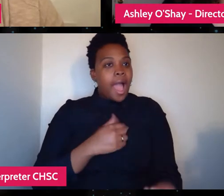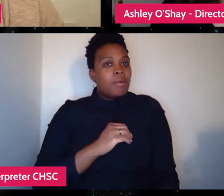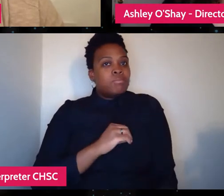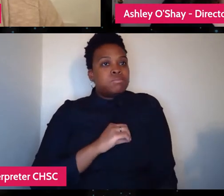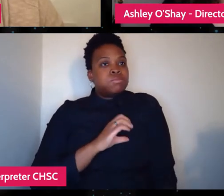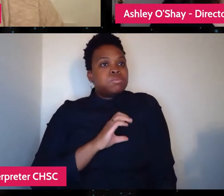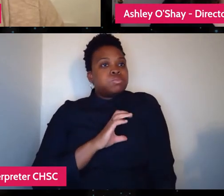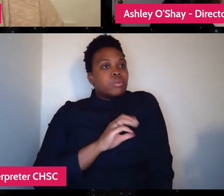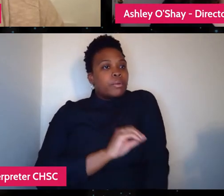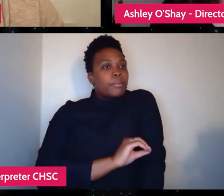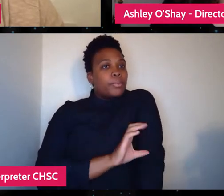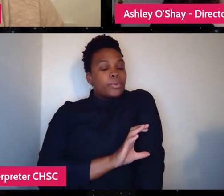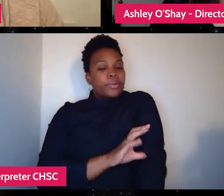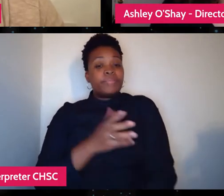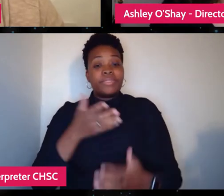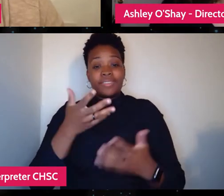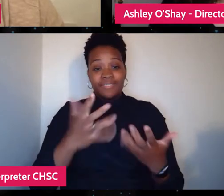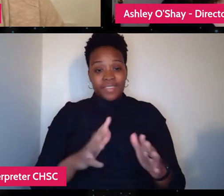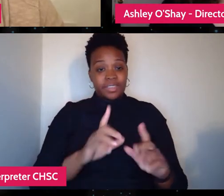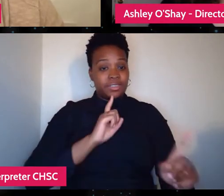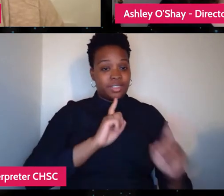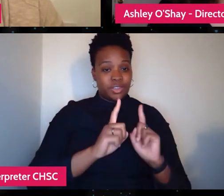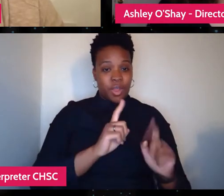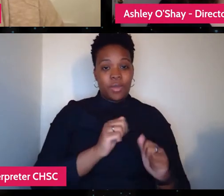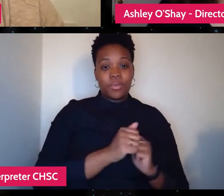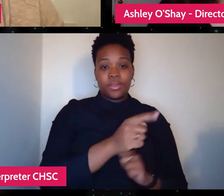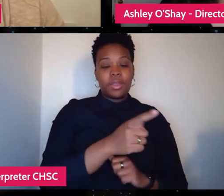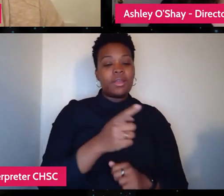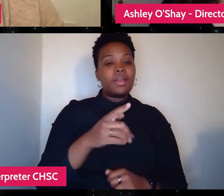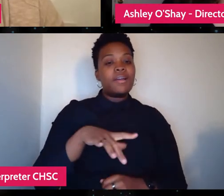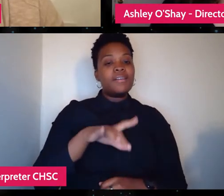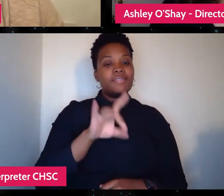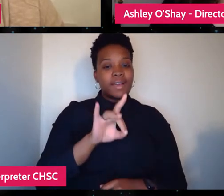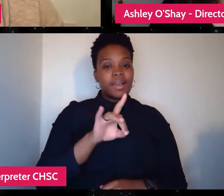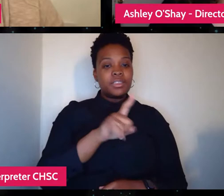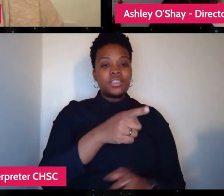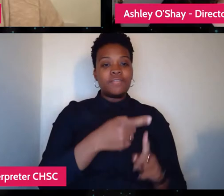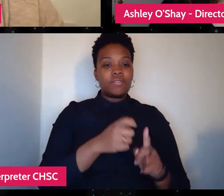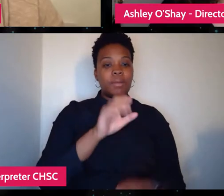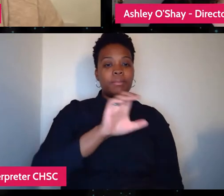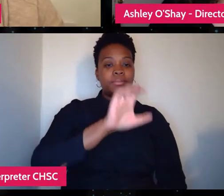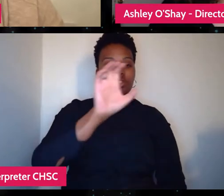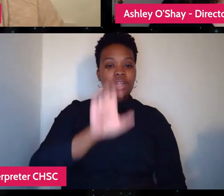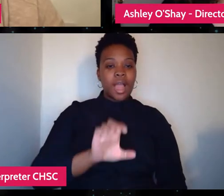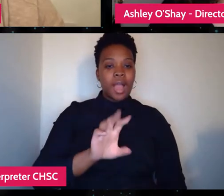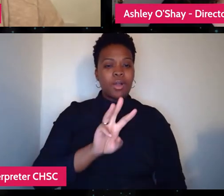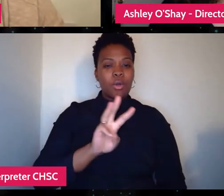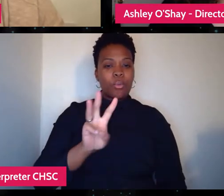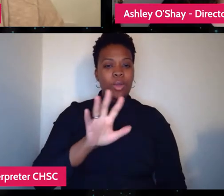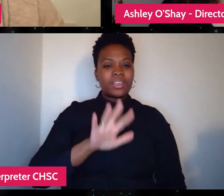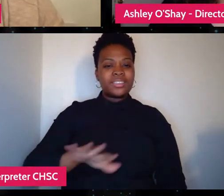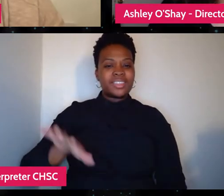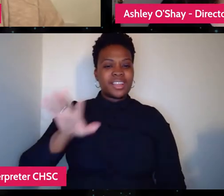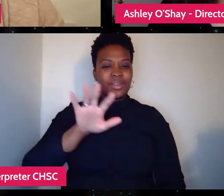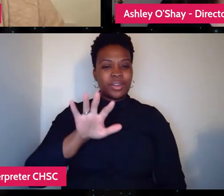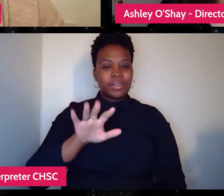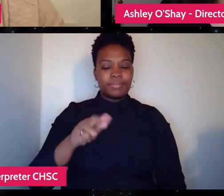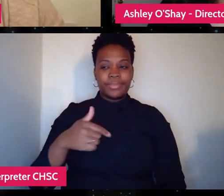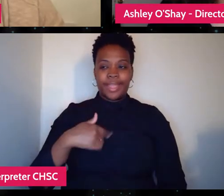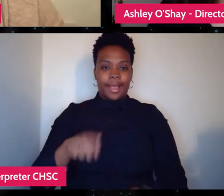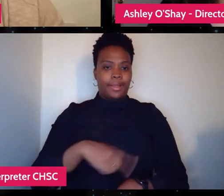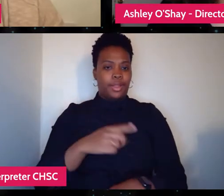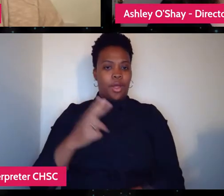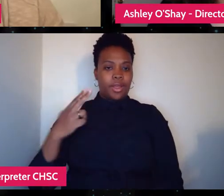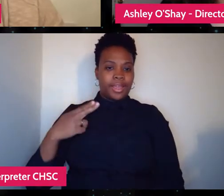to her, you know, I found out she was from Chicago's West Side. and had this long history